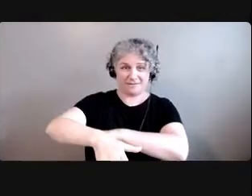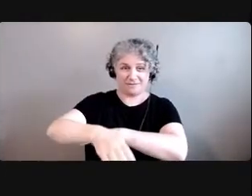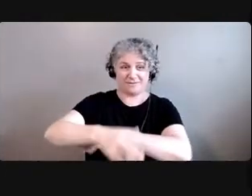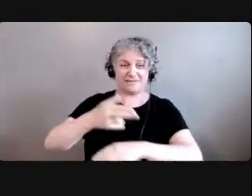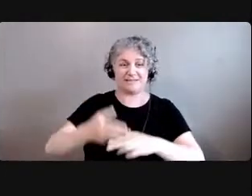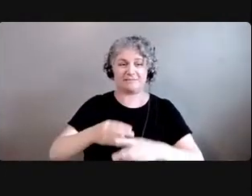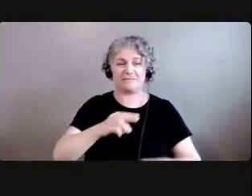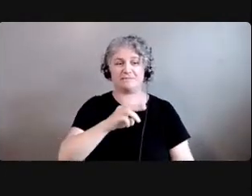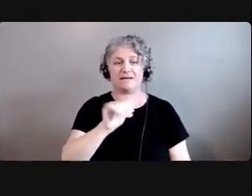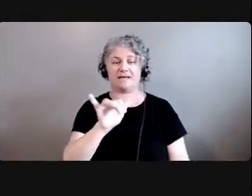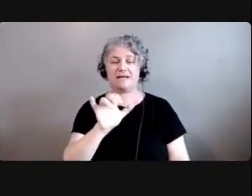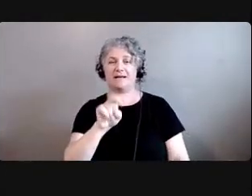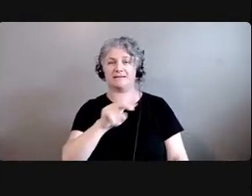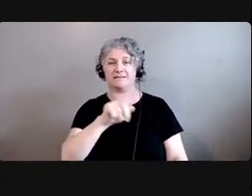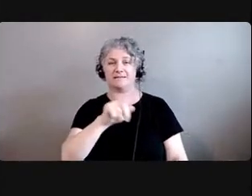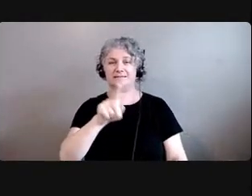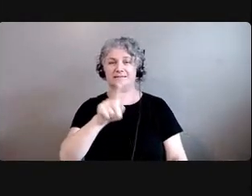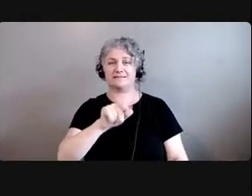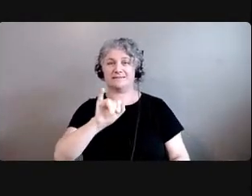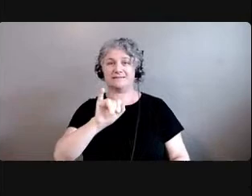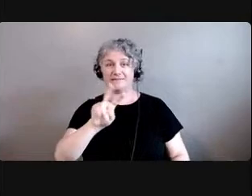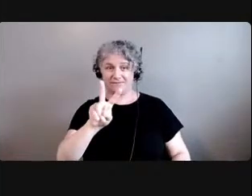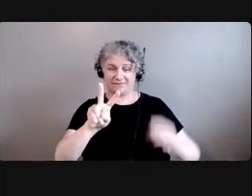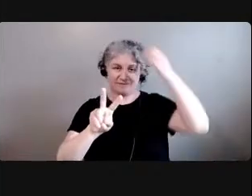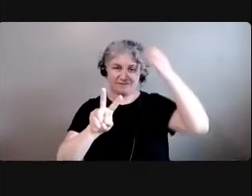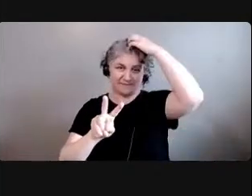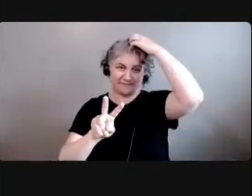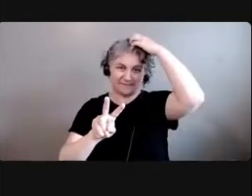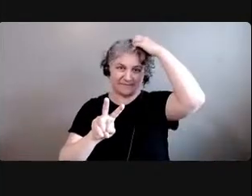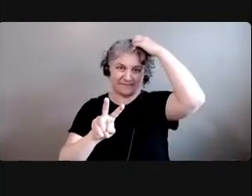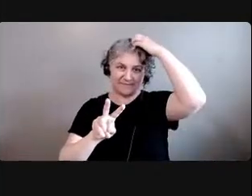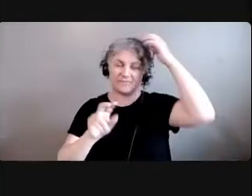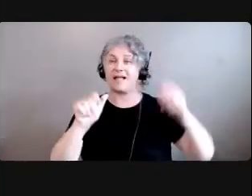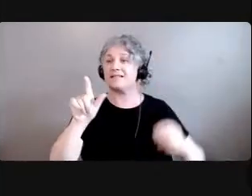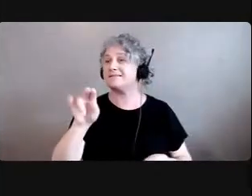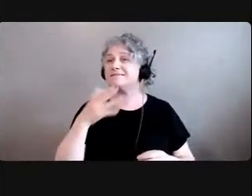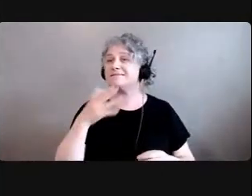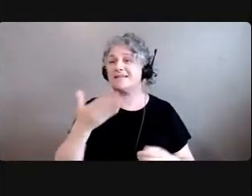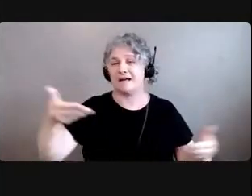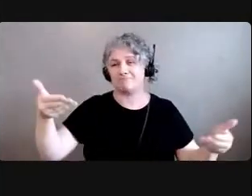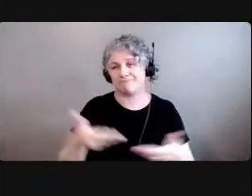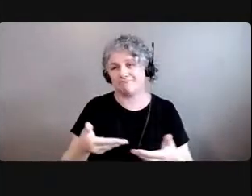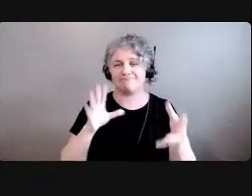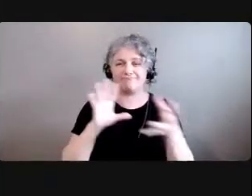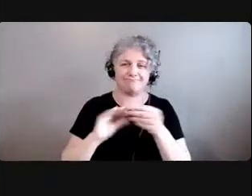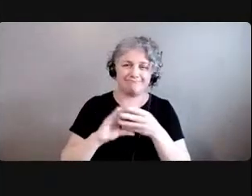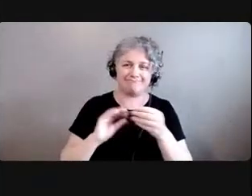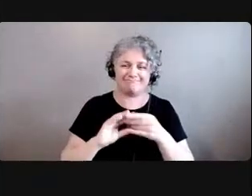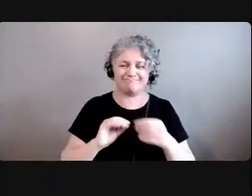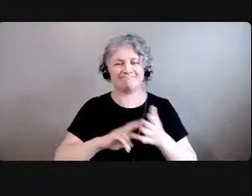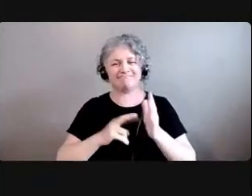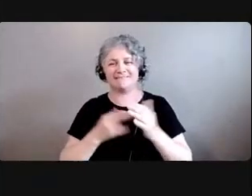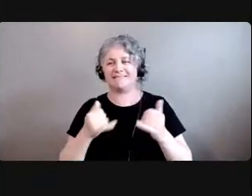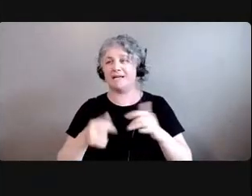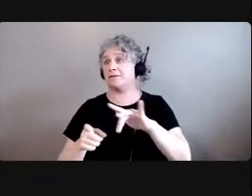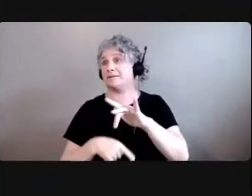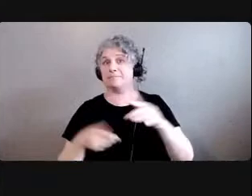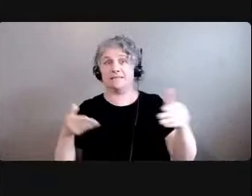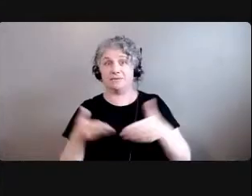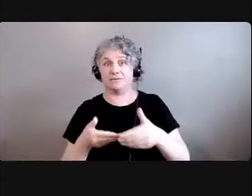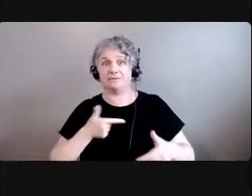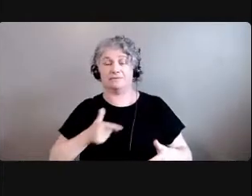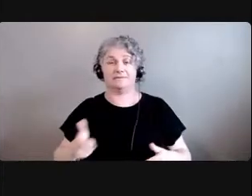is Mayan Ziv. And thank you, Allison, for those fantastic introductions. It means we can now skip the